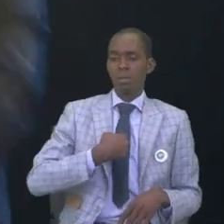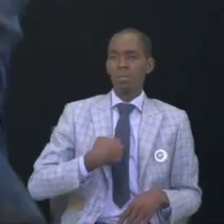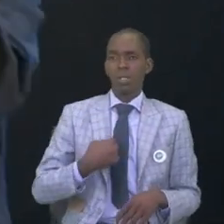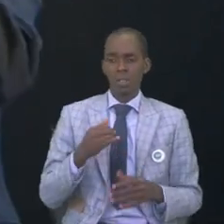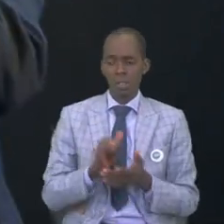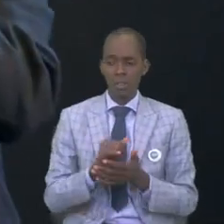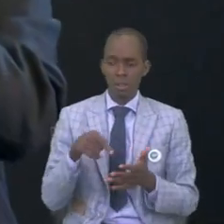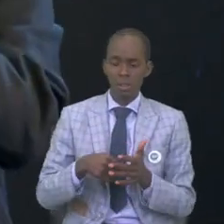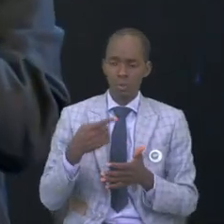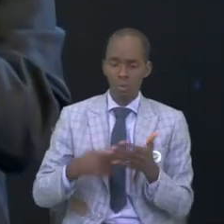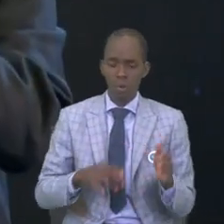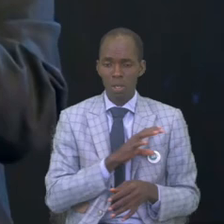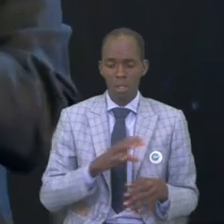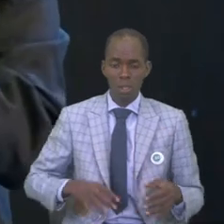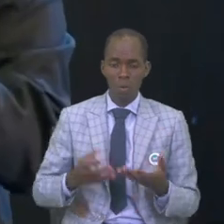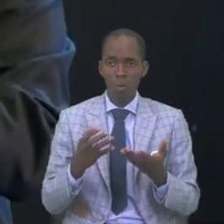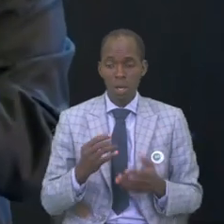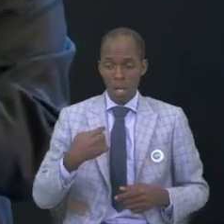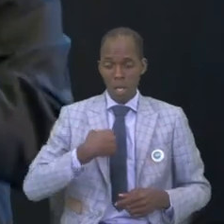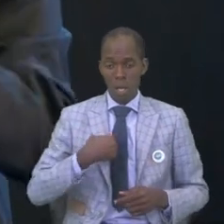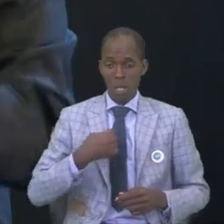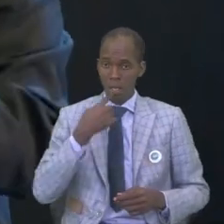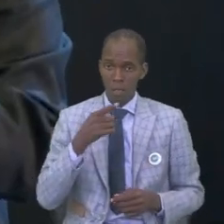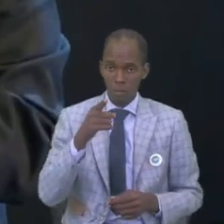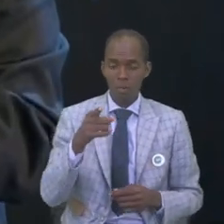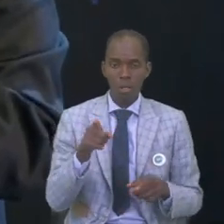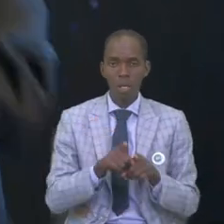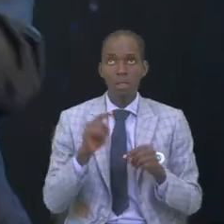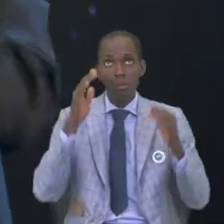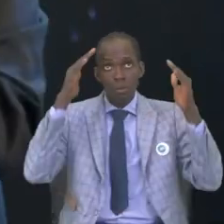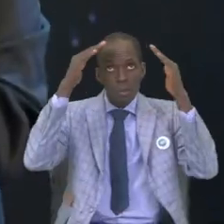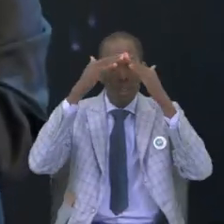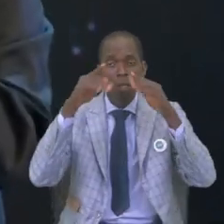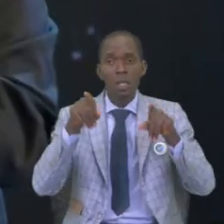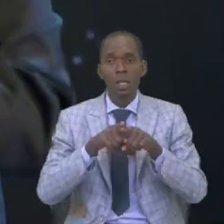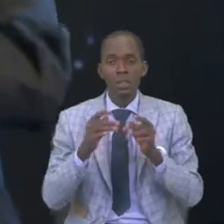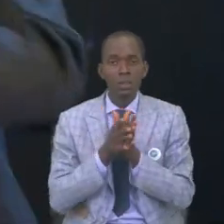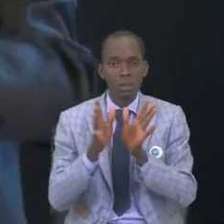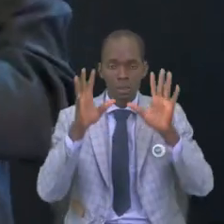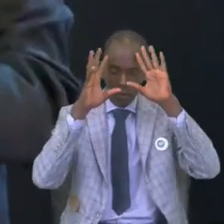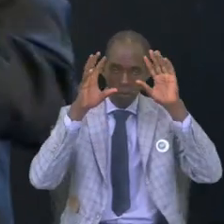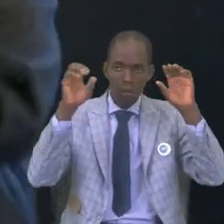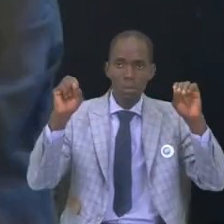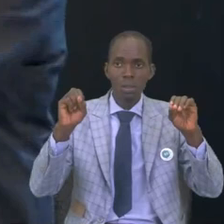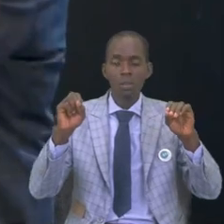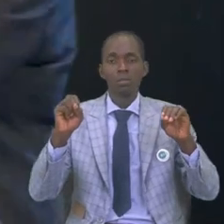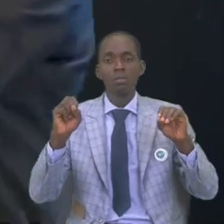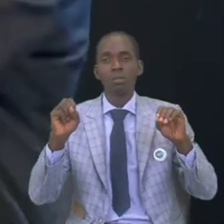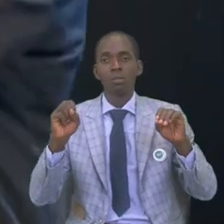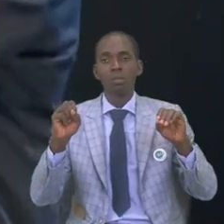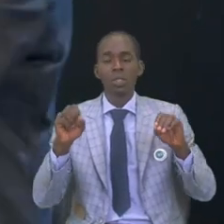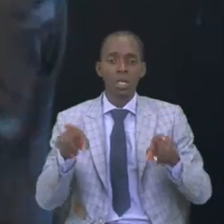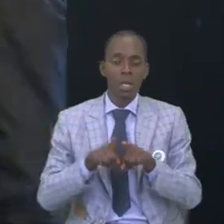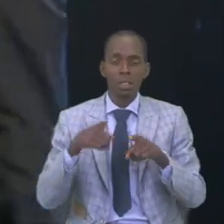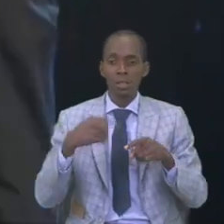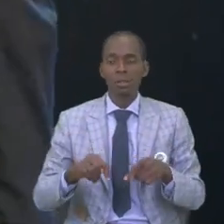wants. I say, as the bishop, as the founder, as the overseer, as the superintendent, this